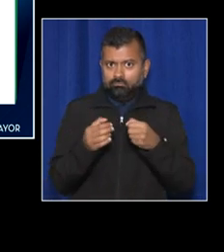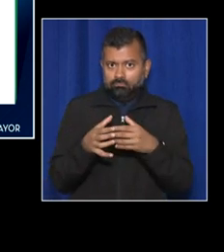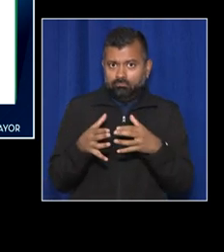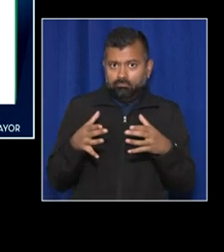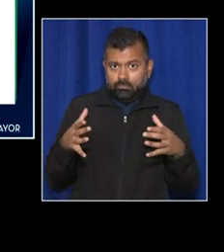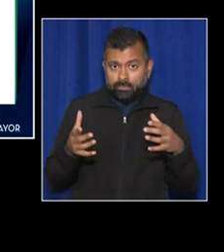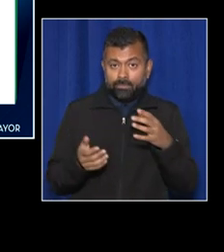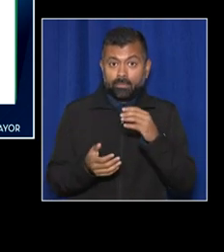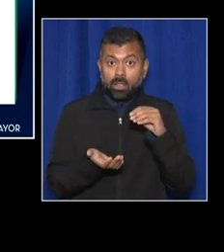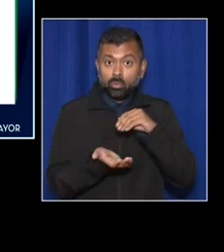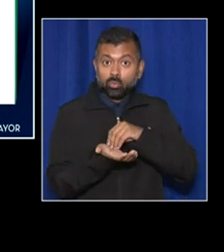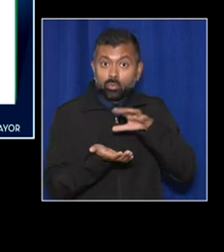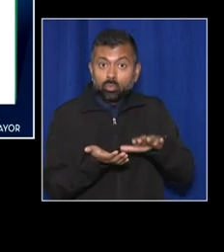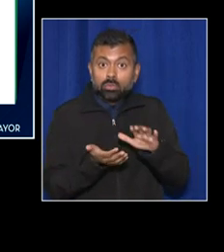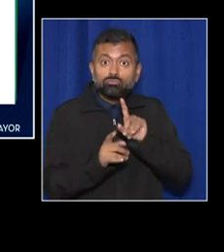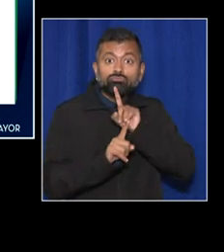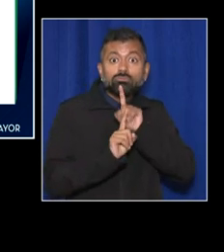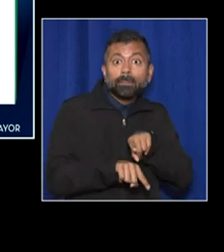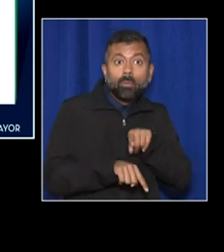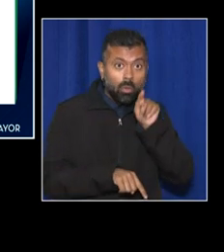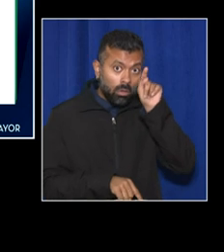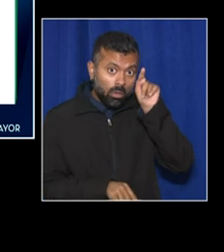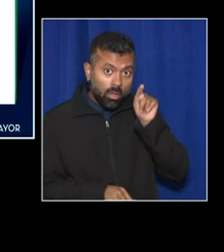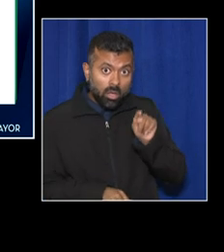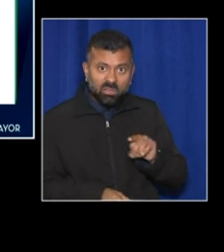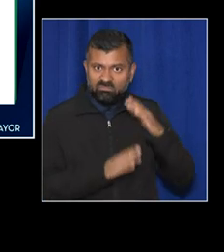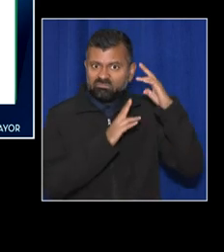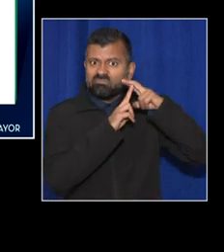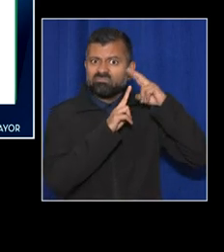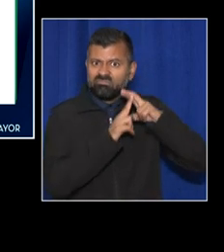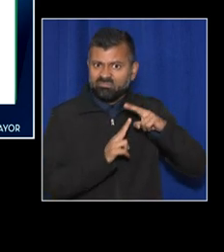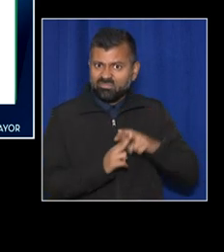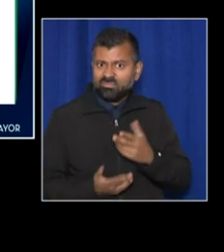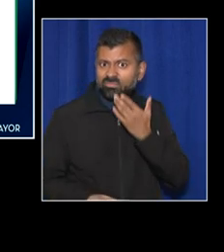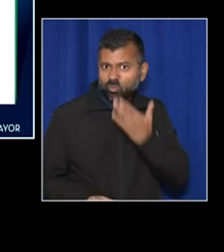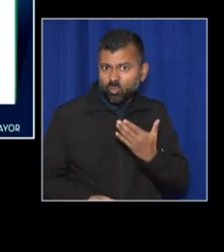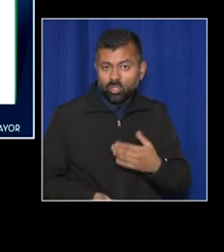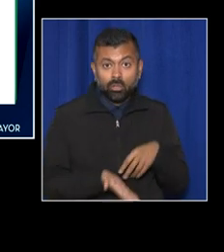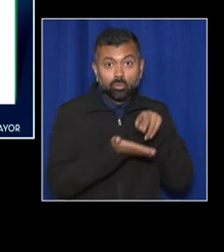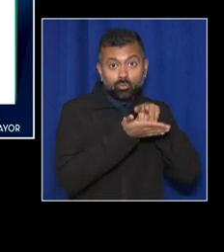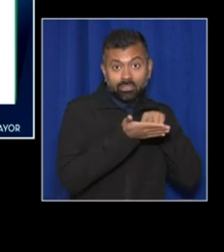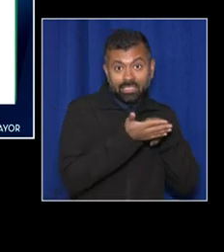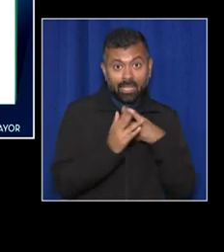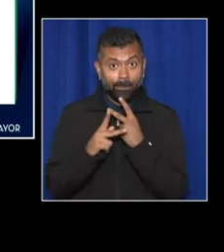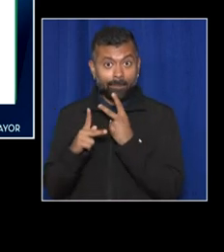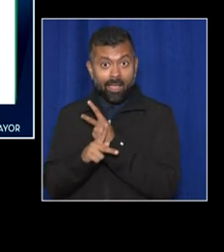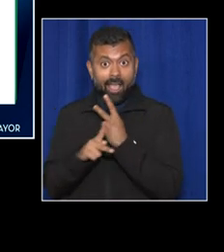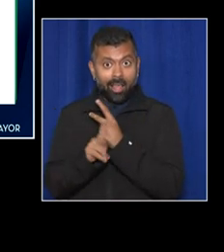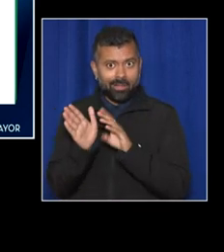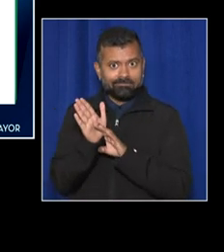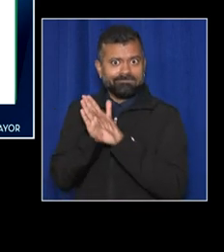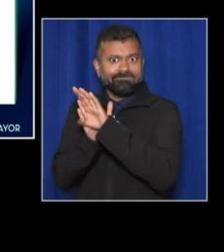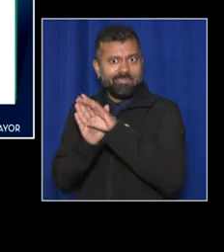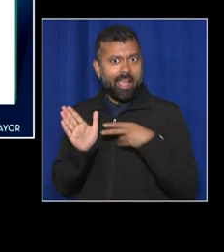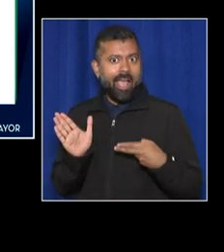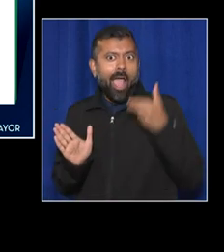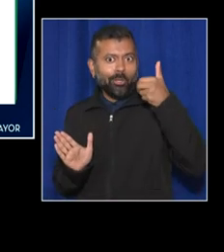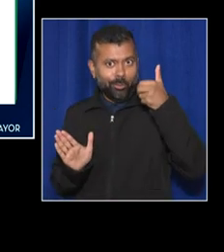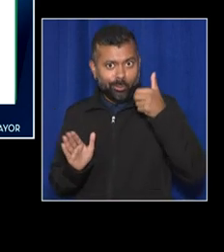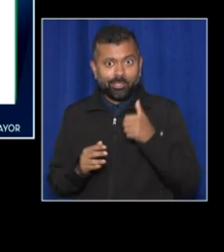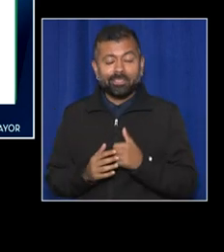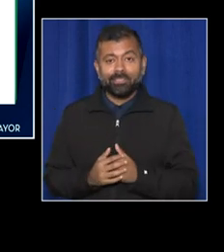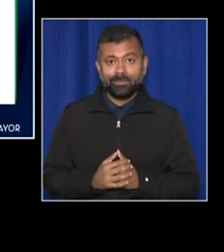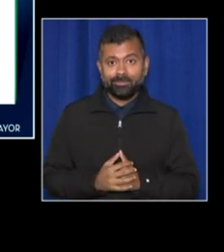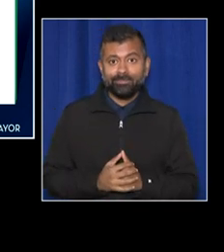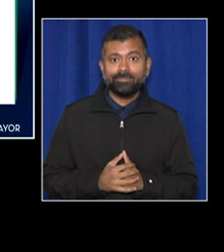that the investments that we're making in reading and math are also working. We opened more than 140,000